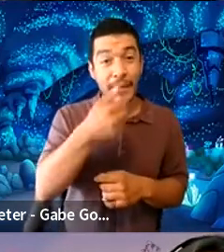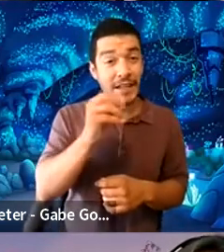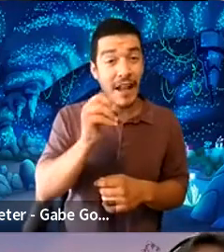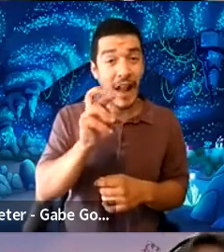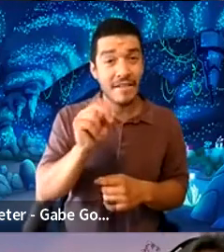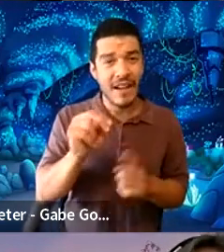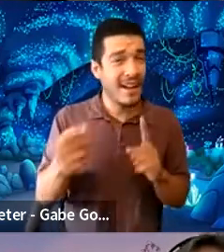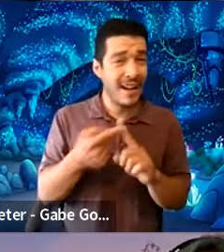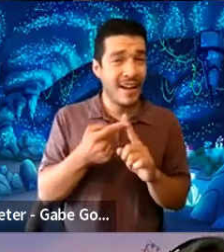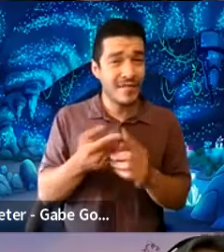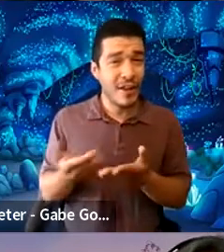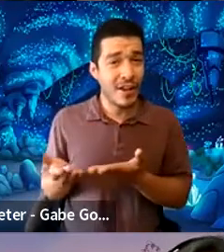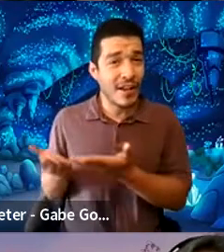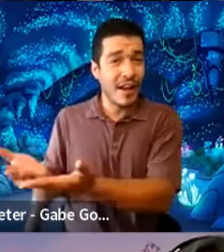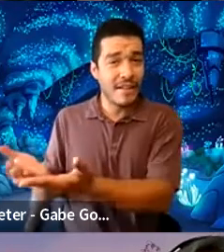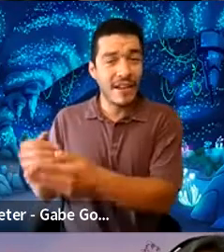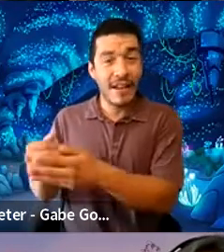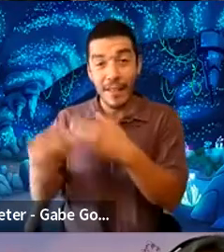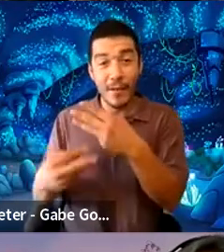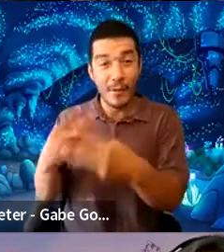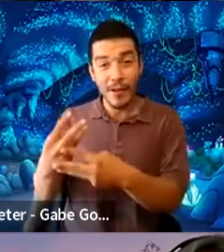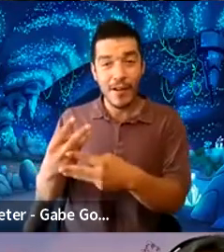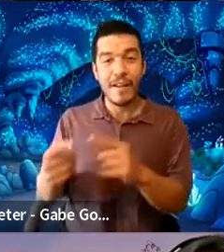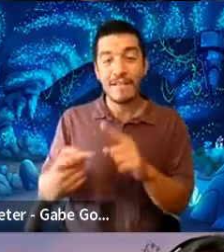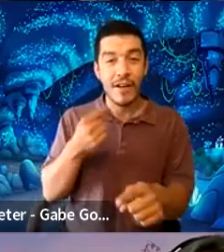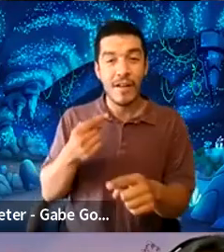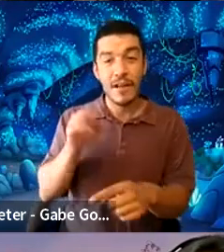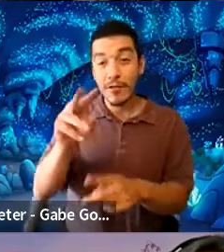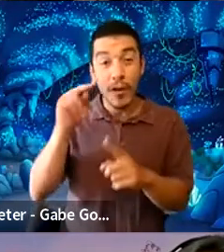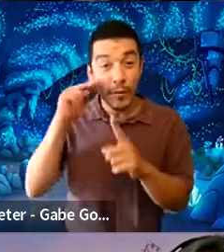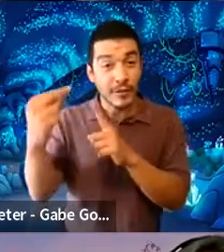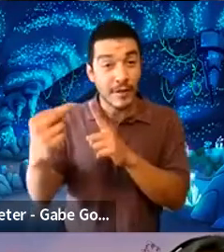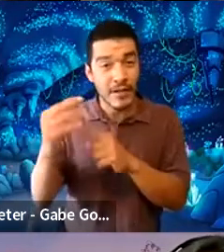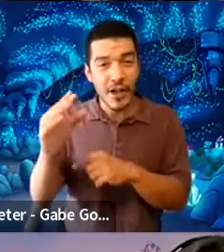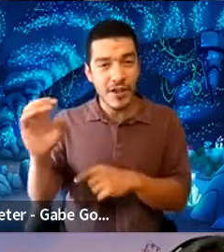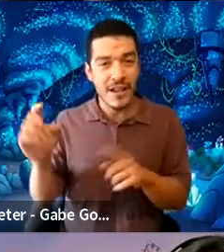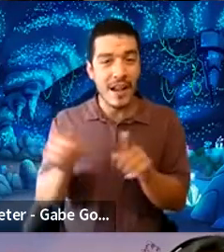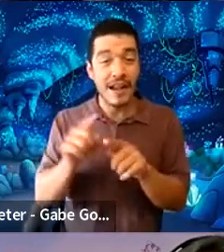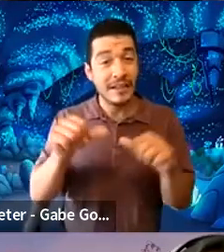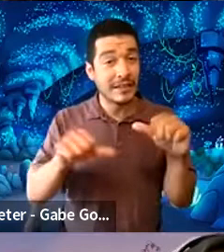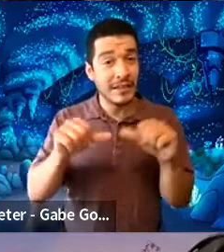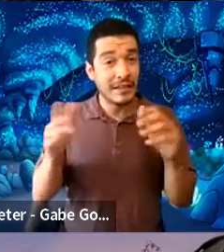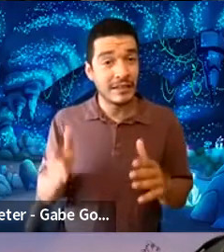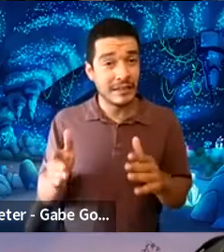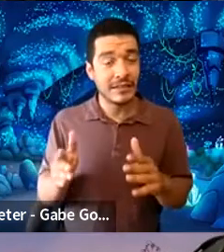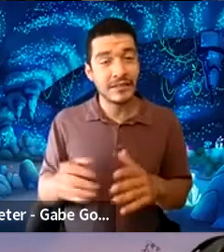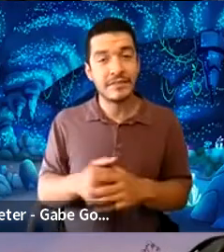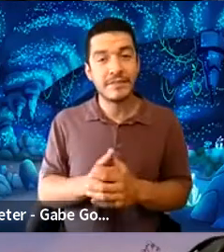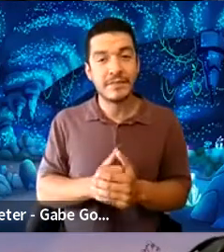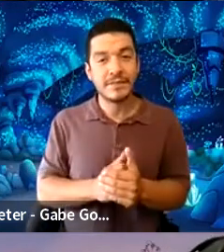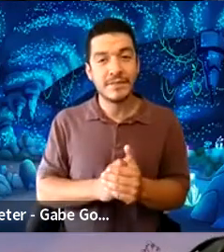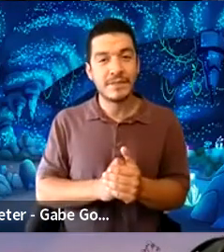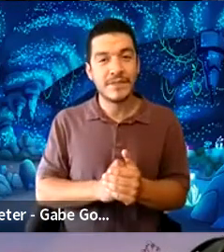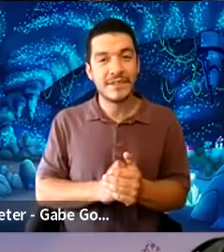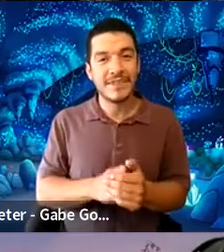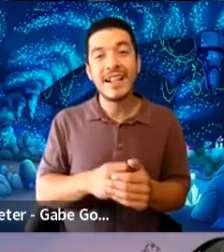first ever pizza oven in the world, from your perspective, Chee, as a science education